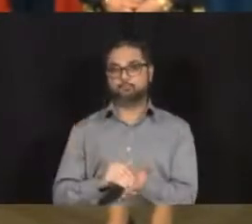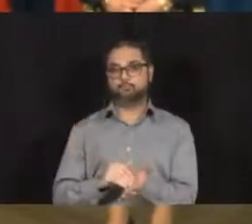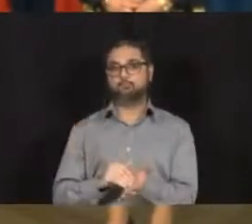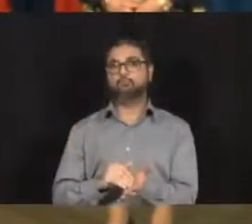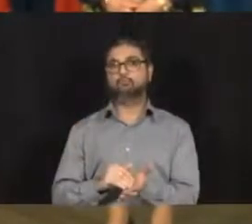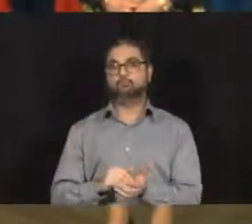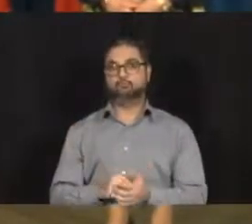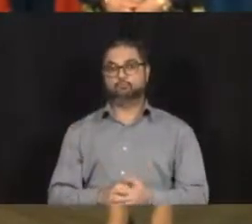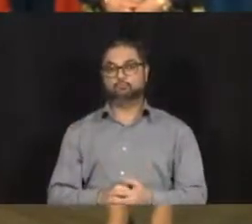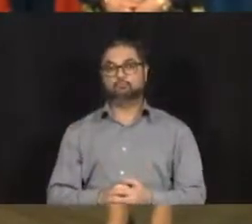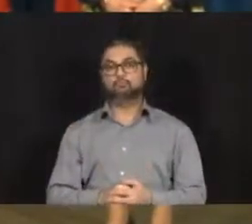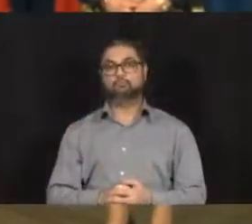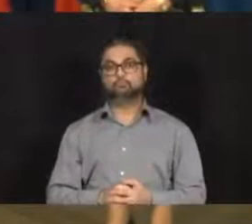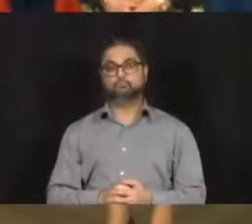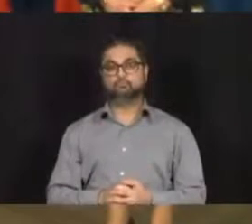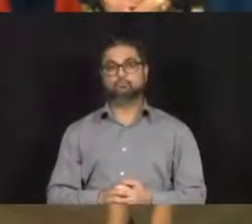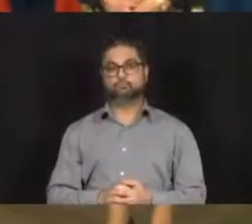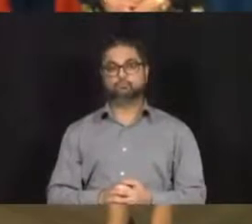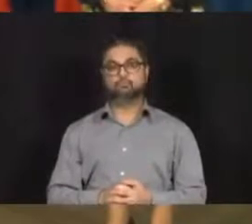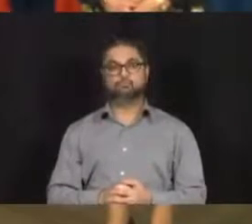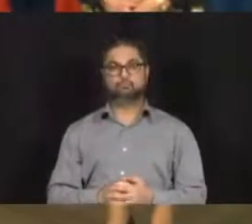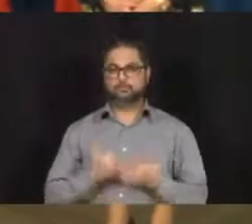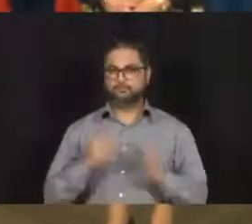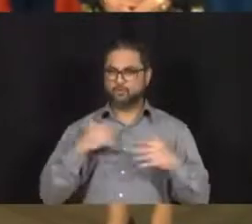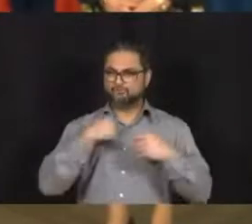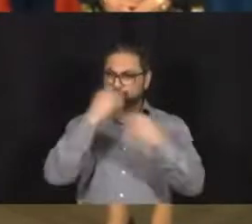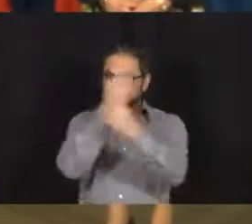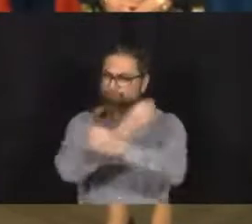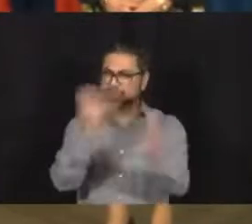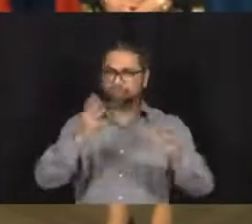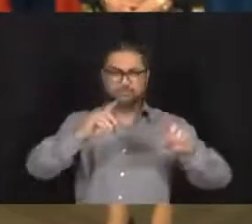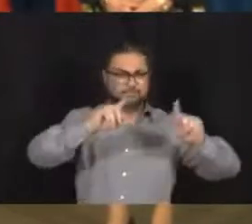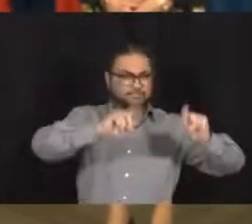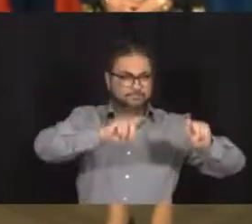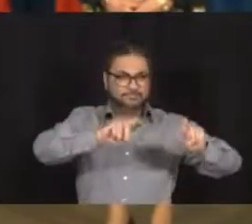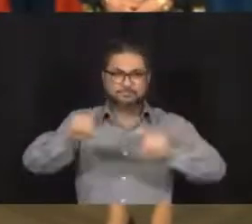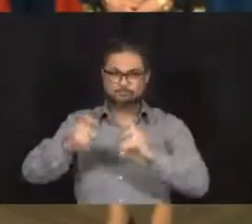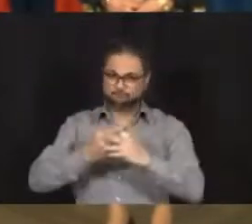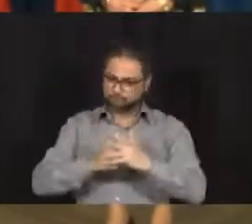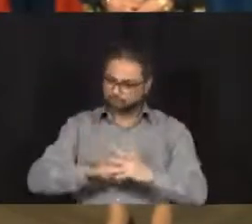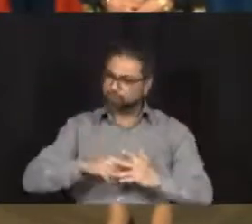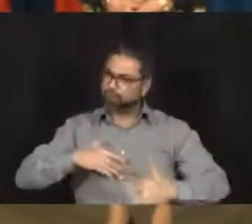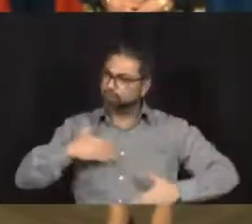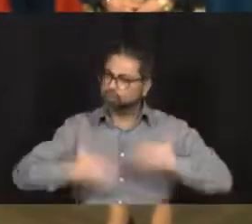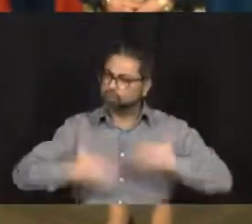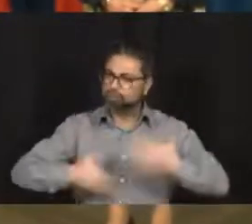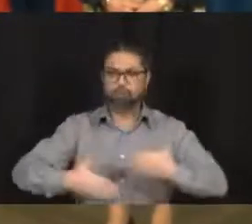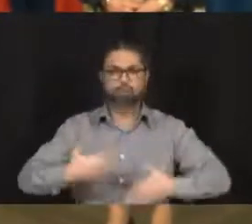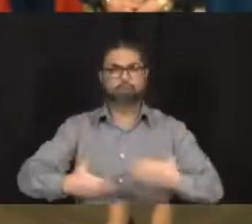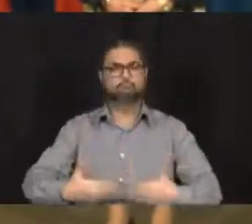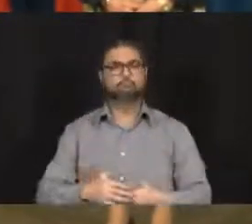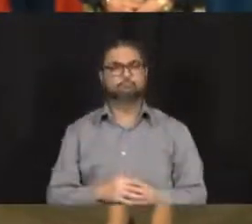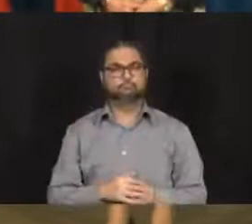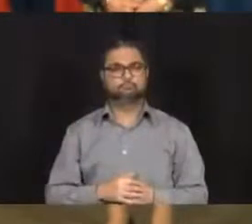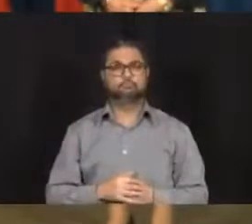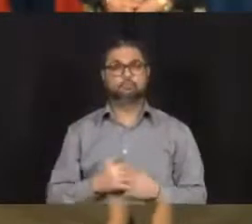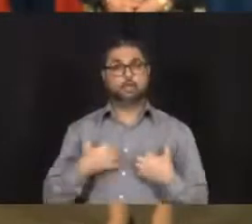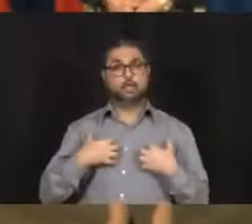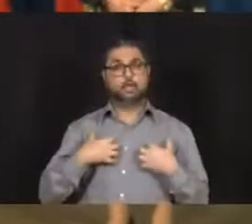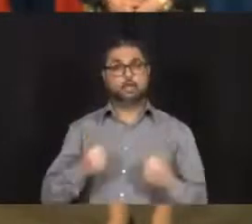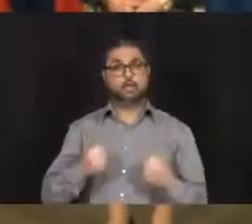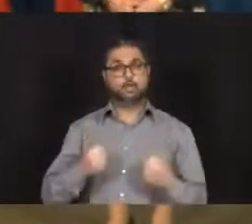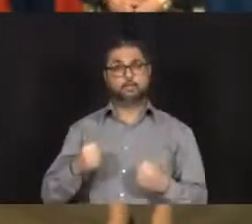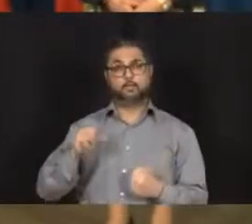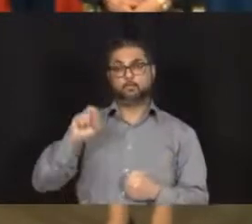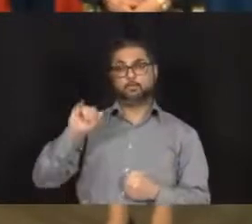Let's get out there and start testing. And I'll be sitting down with our health team and asking that